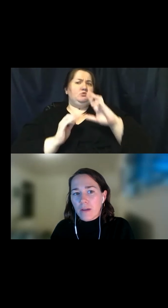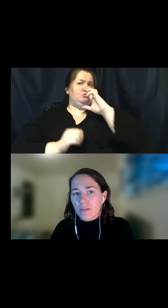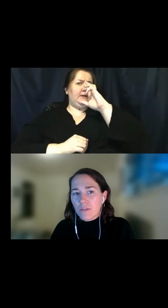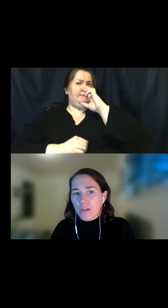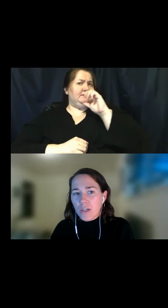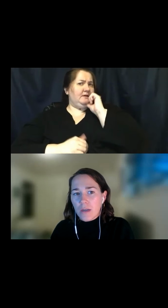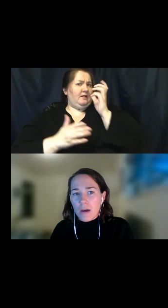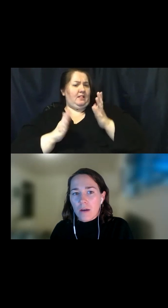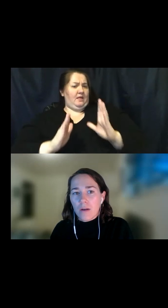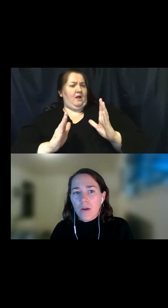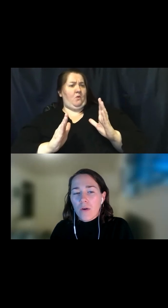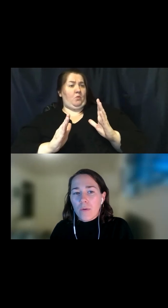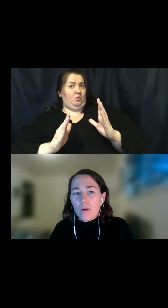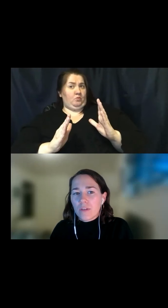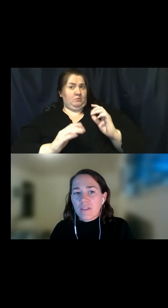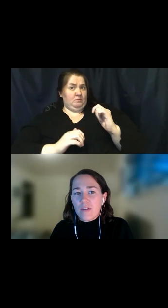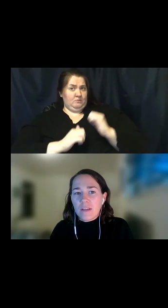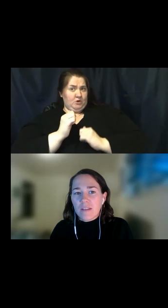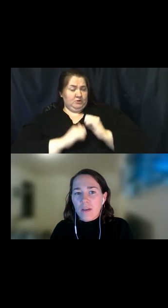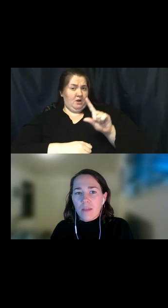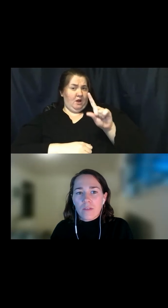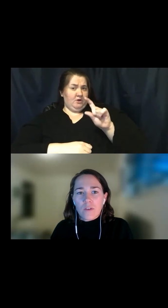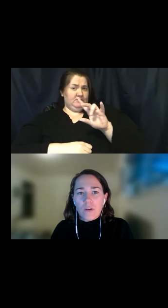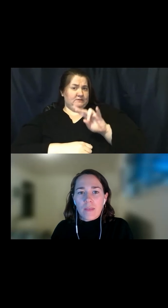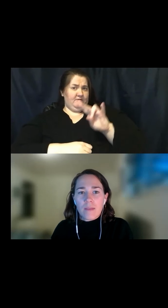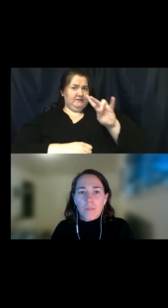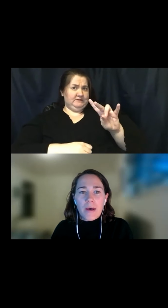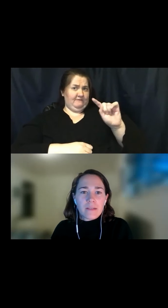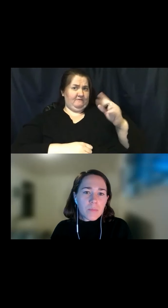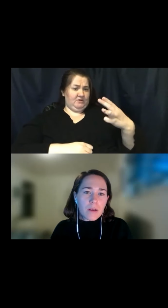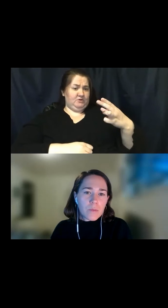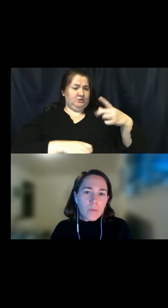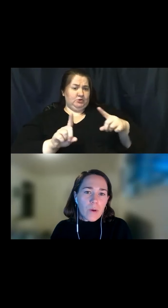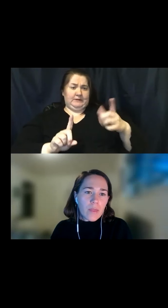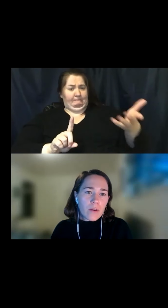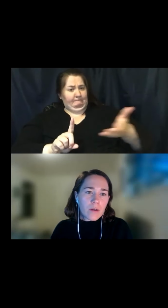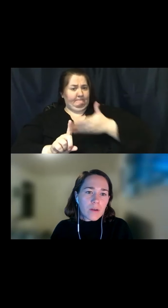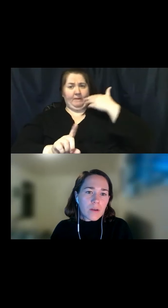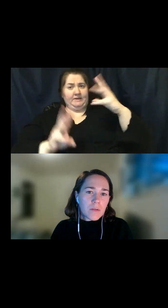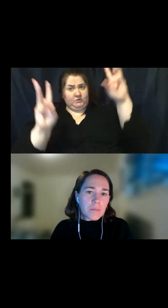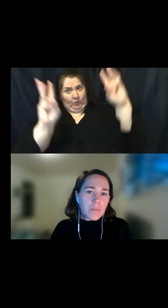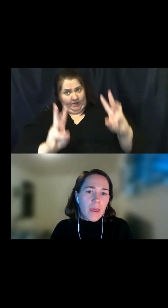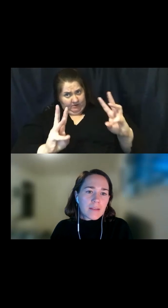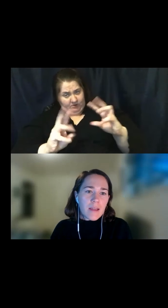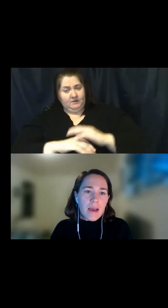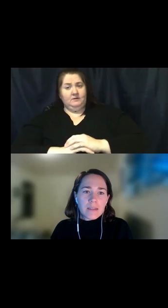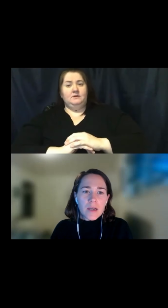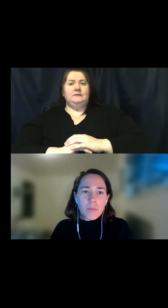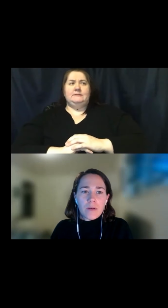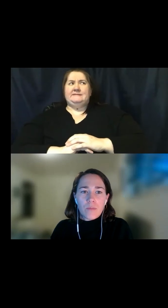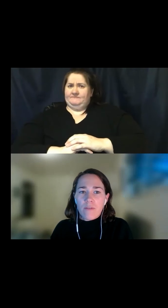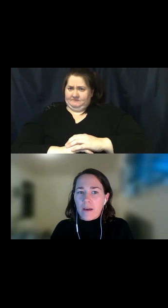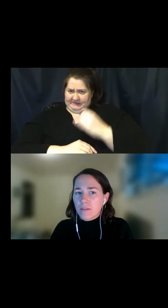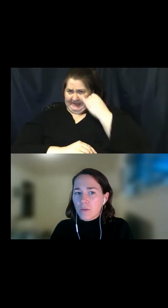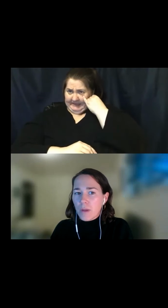allow construction on 177th during the best possible weather. Has that idea